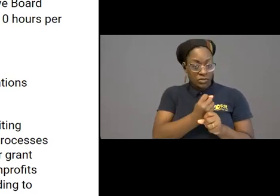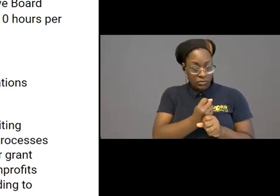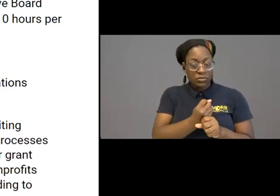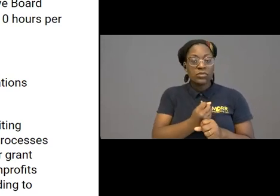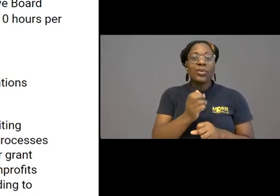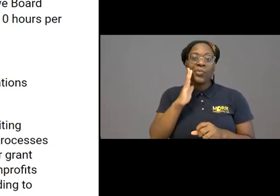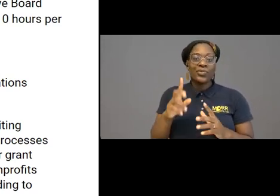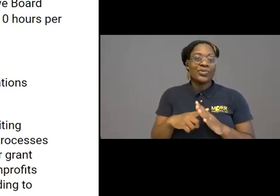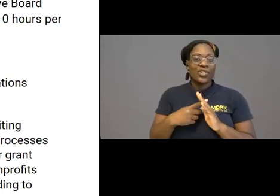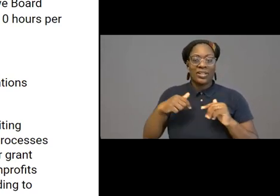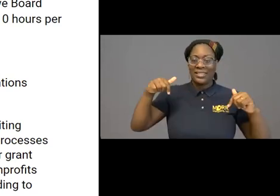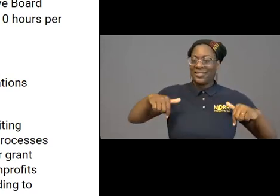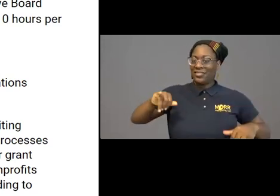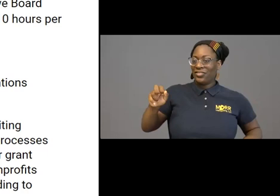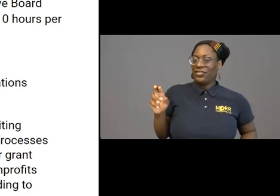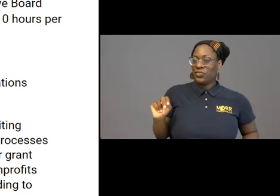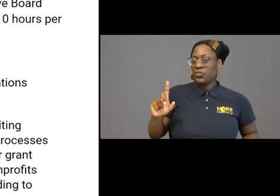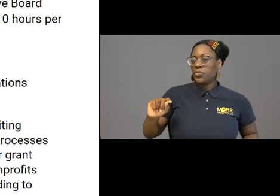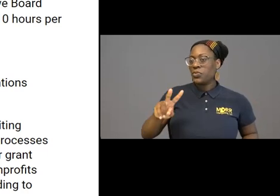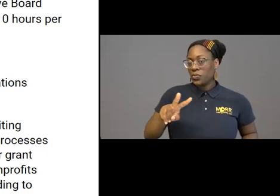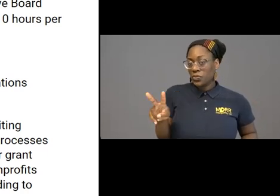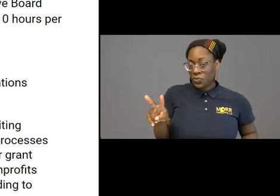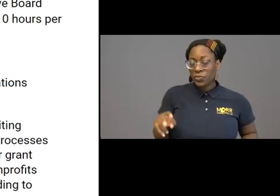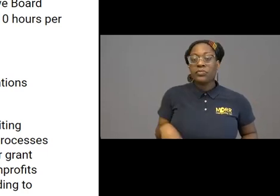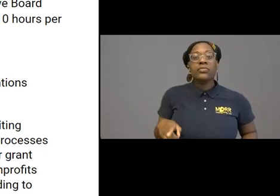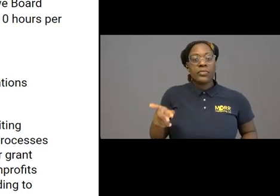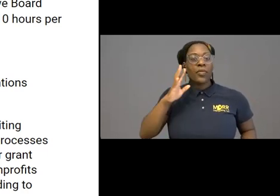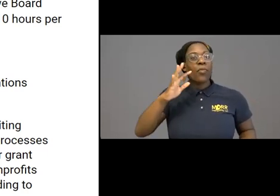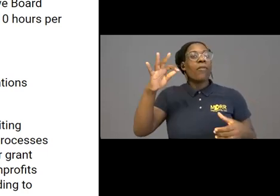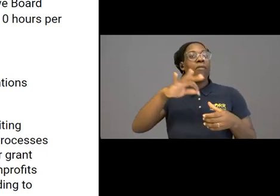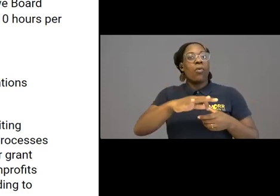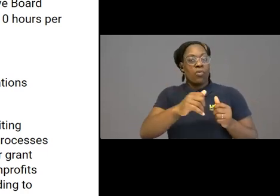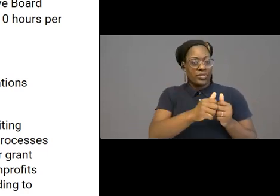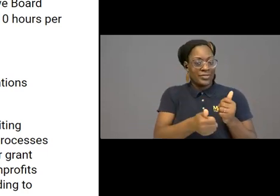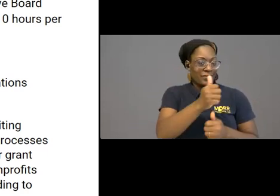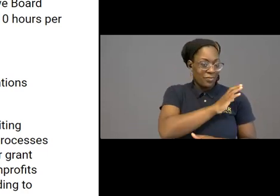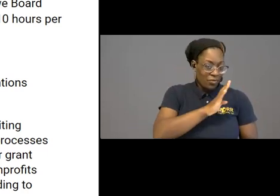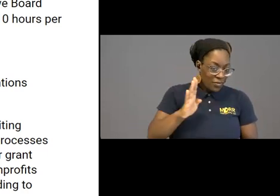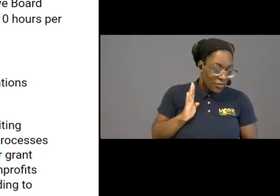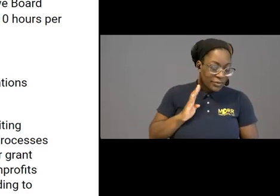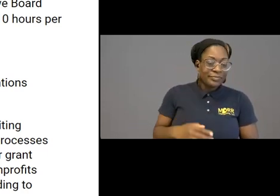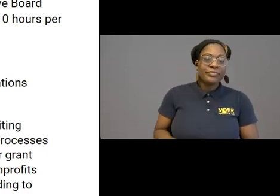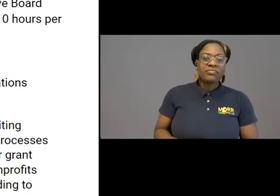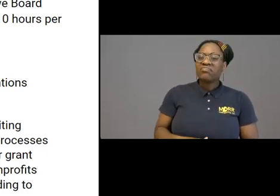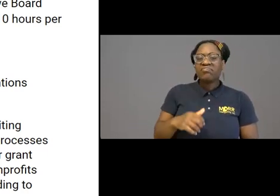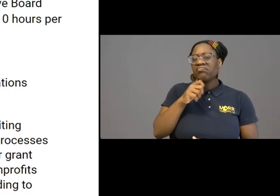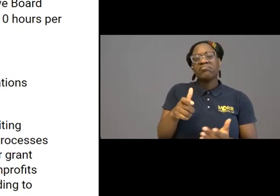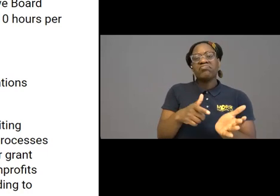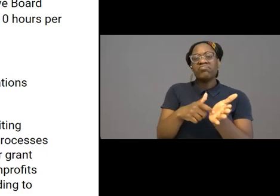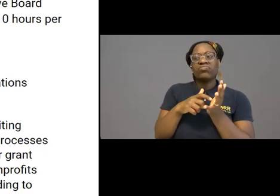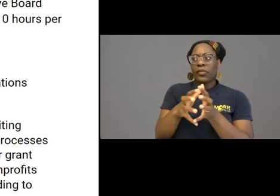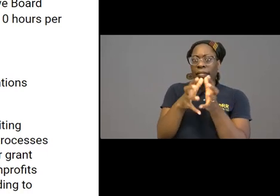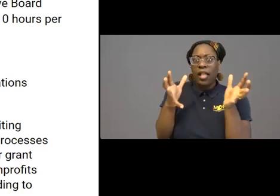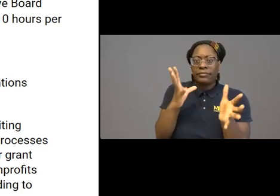the executive board. It's not necessary for them to have a lot of experience with writing centers to apply for